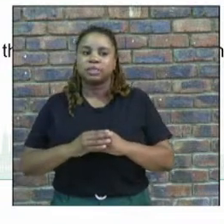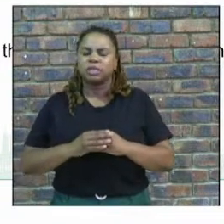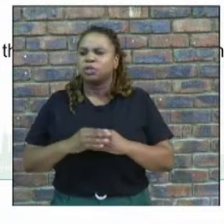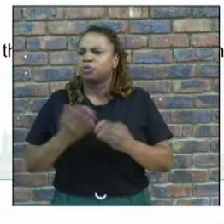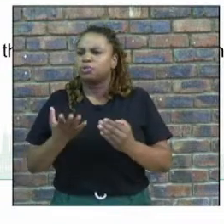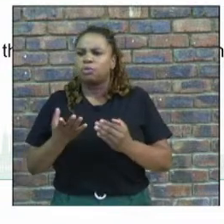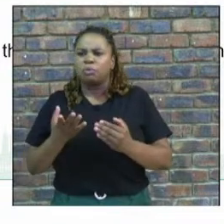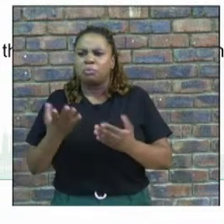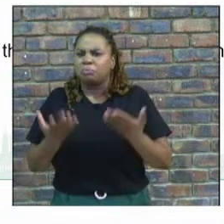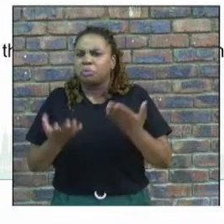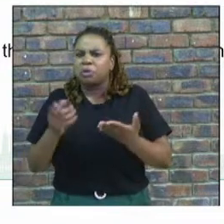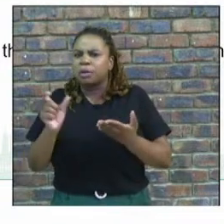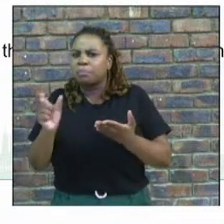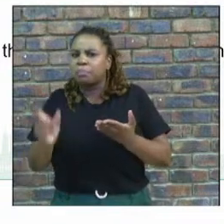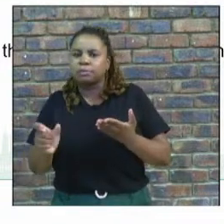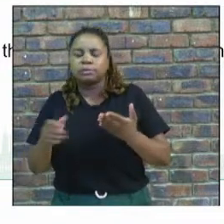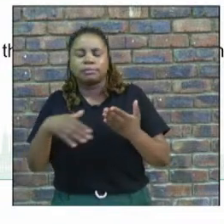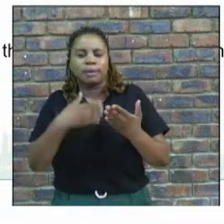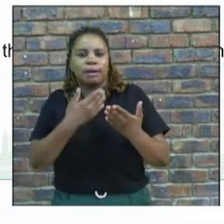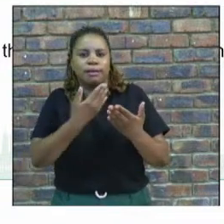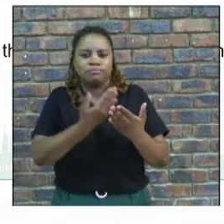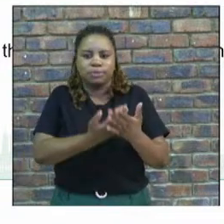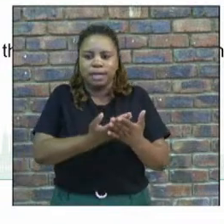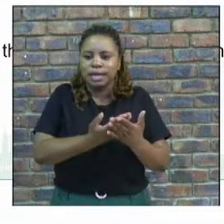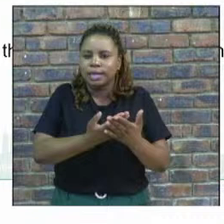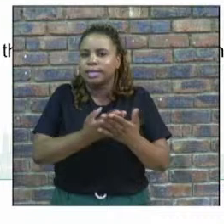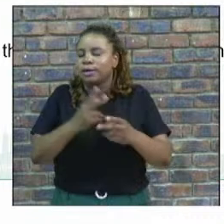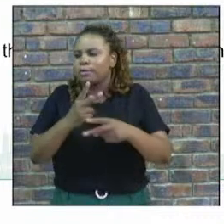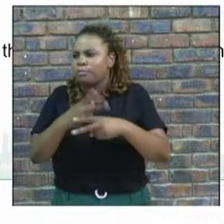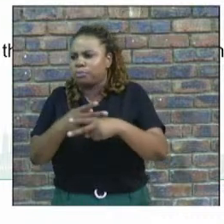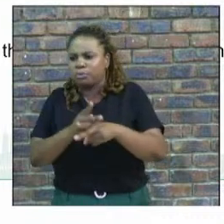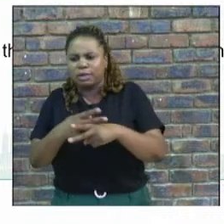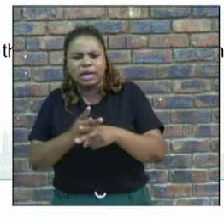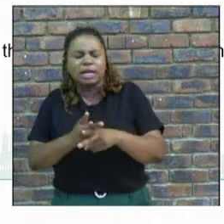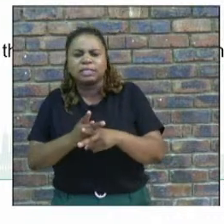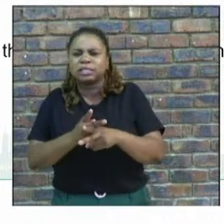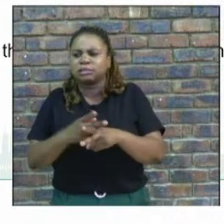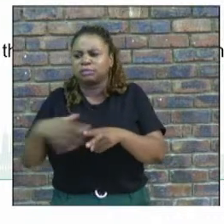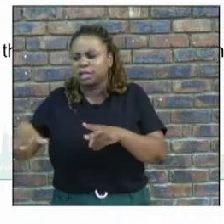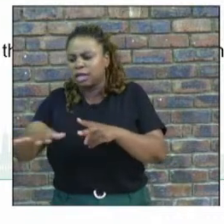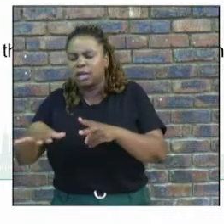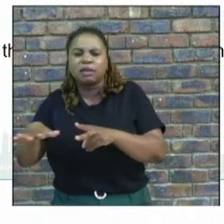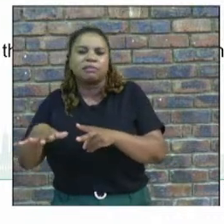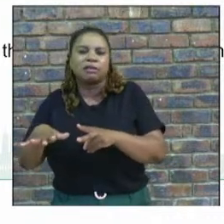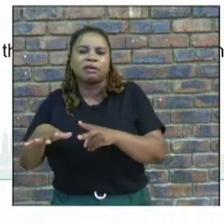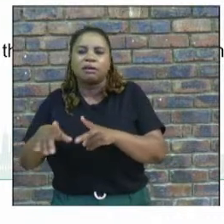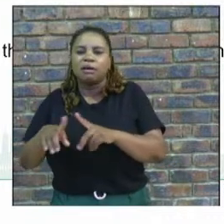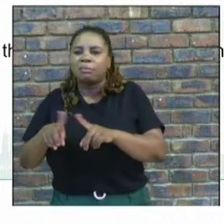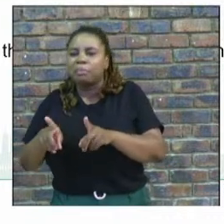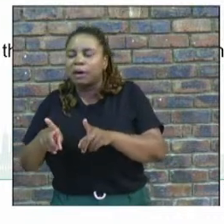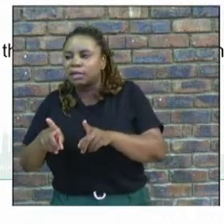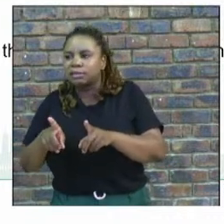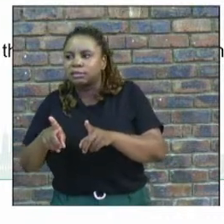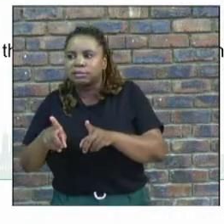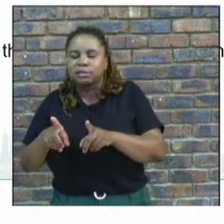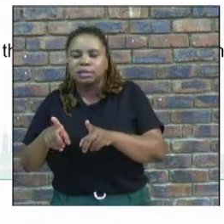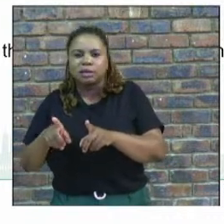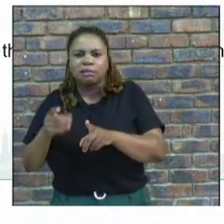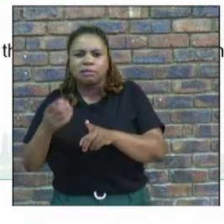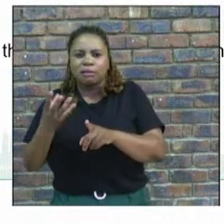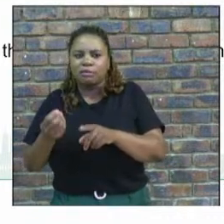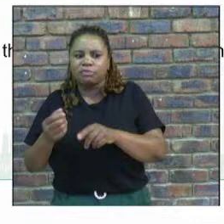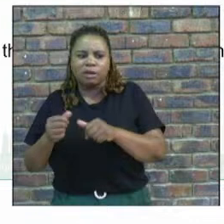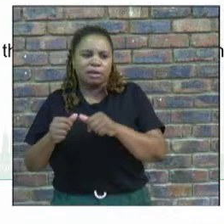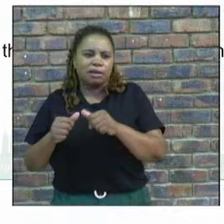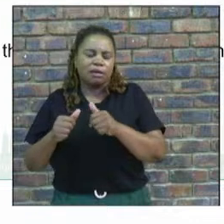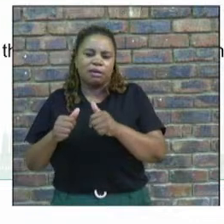apply for exploration and production in a certain area without those who are in that